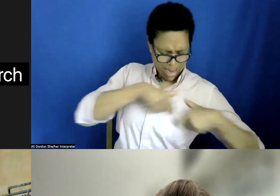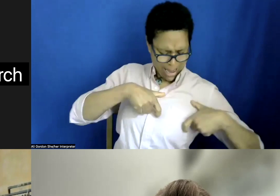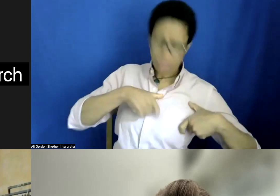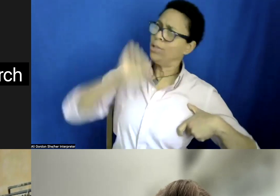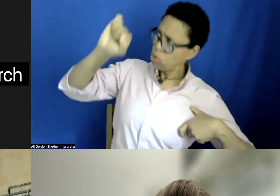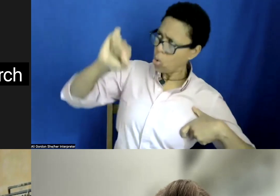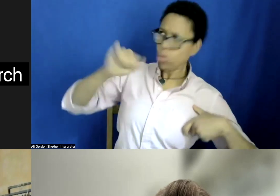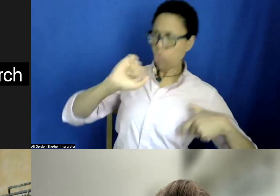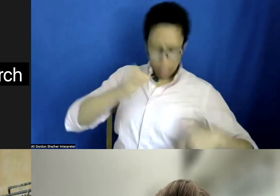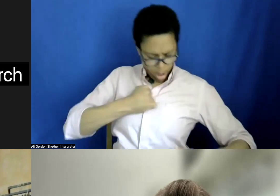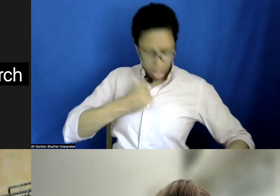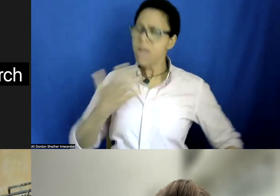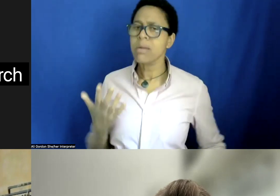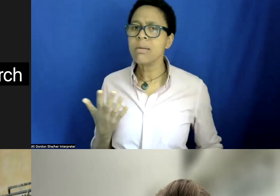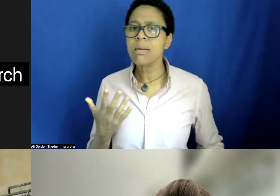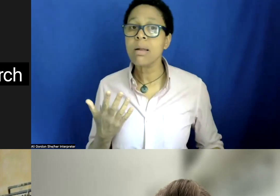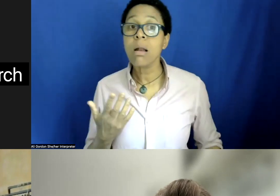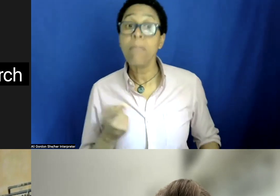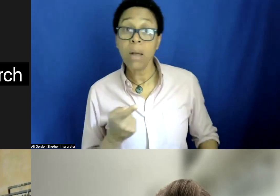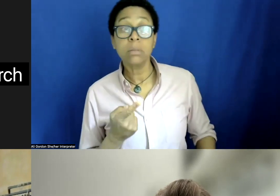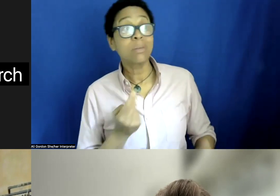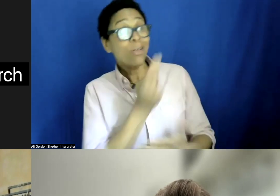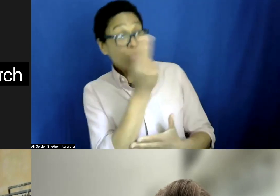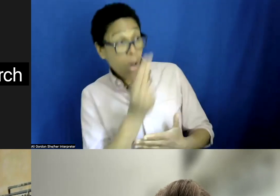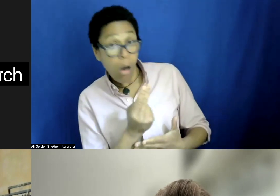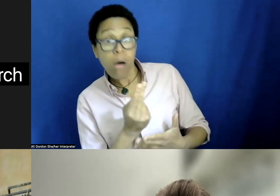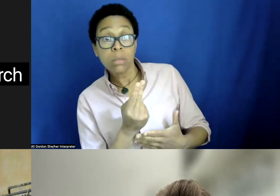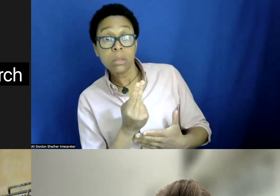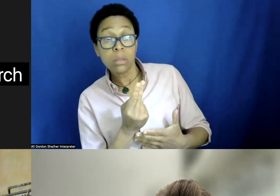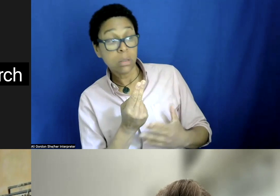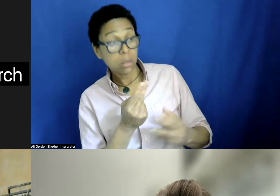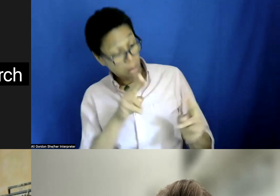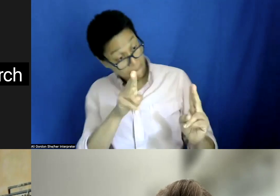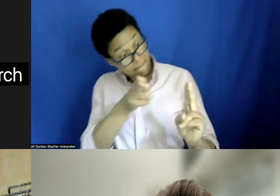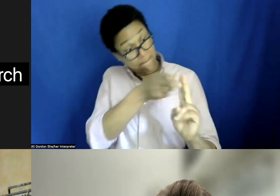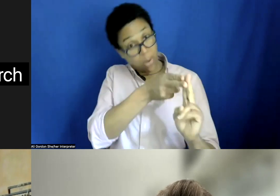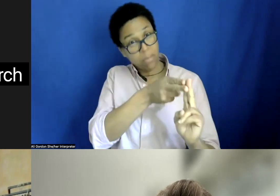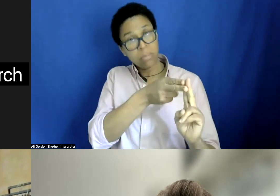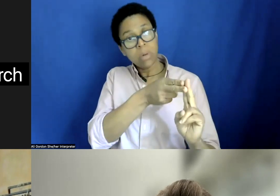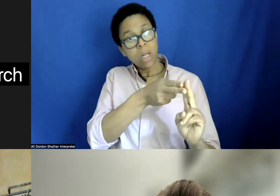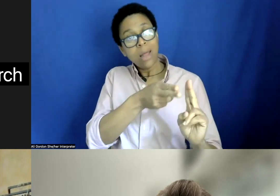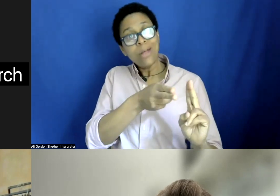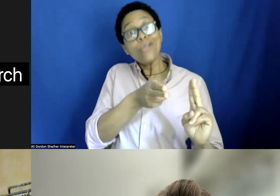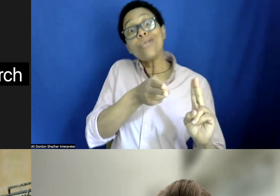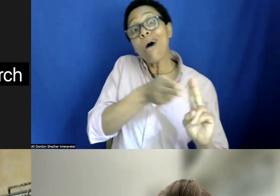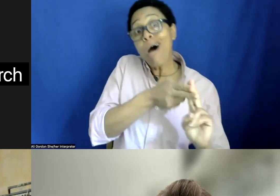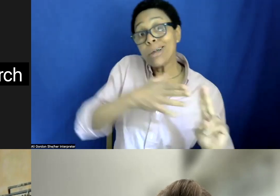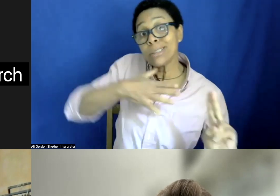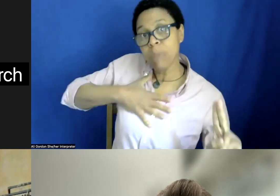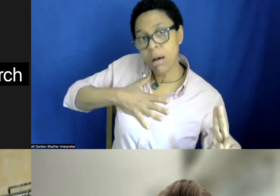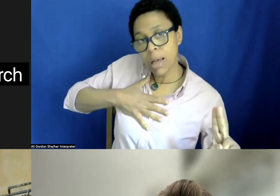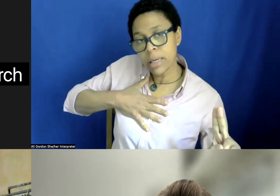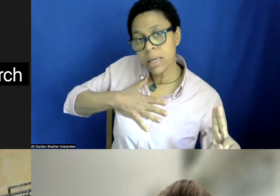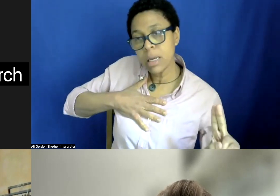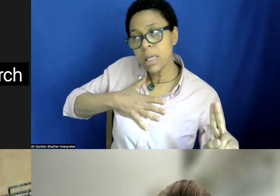an artwork, which is an object, art is an extension of self, but that doesn't mean that the identity